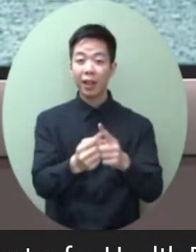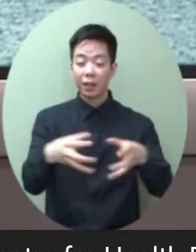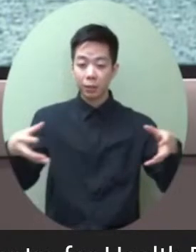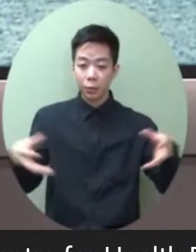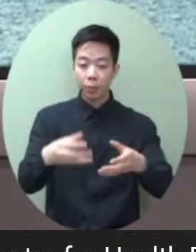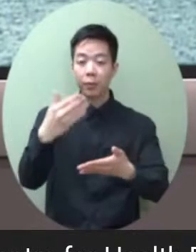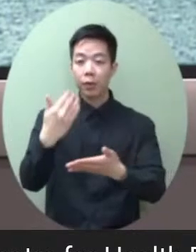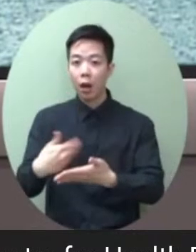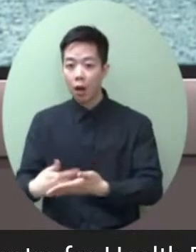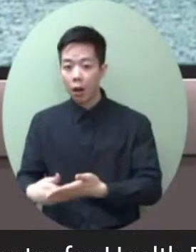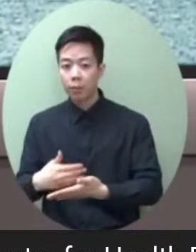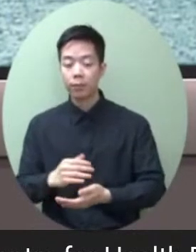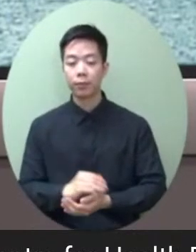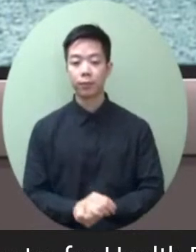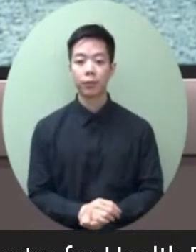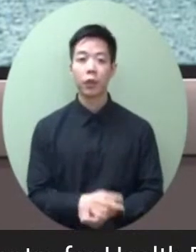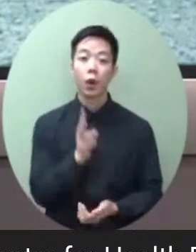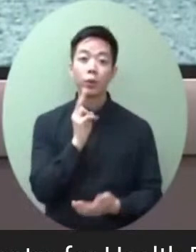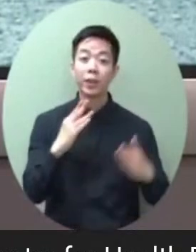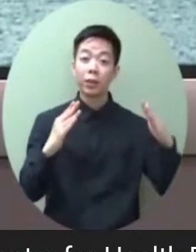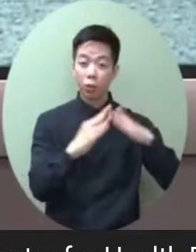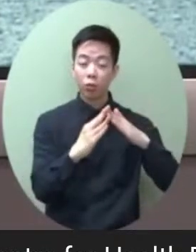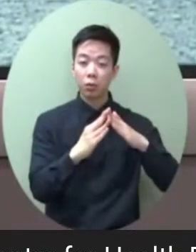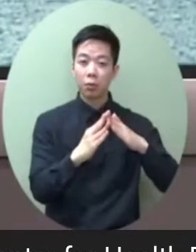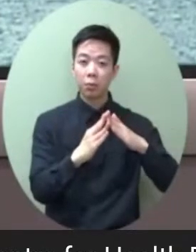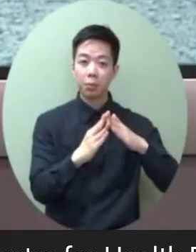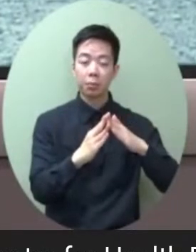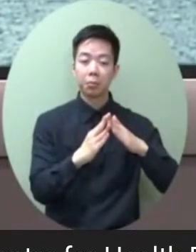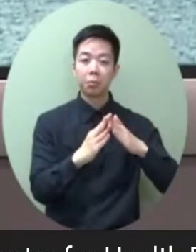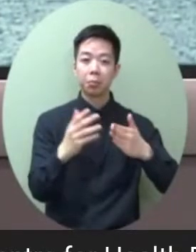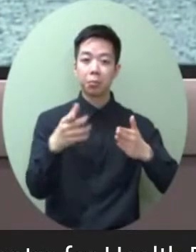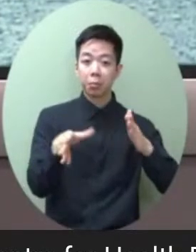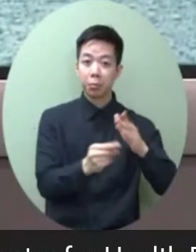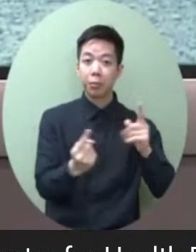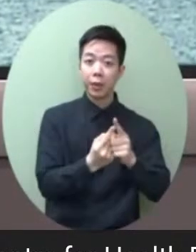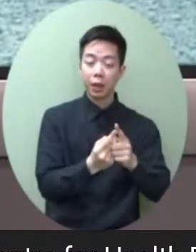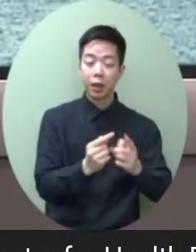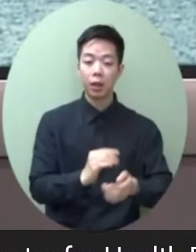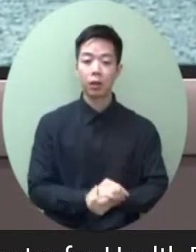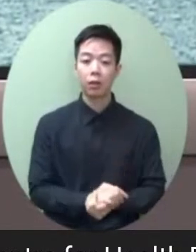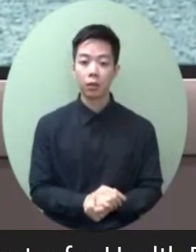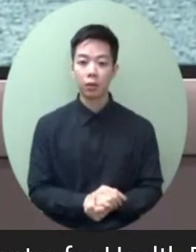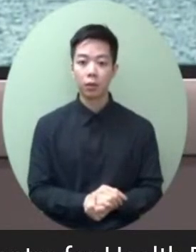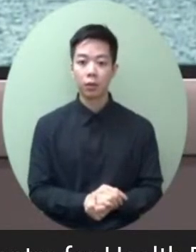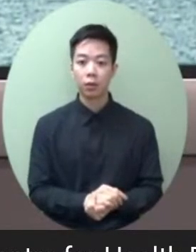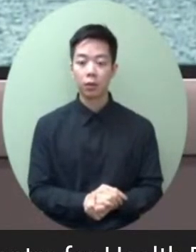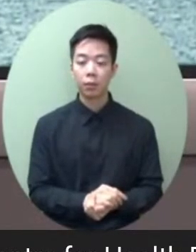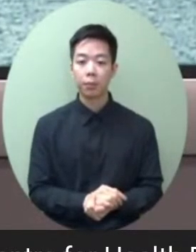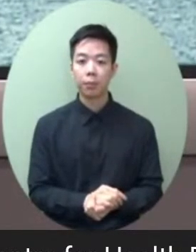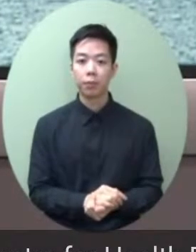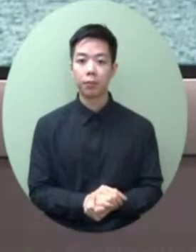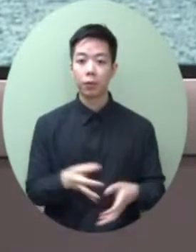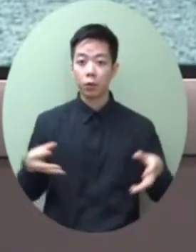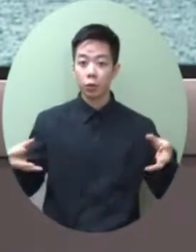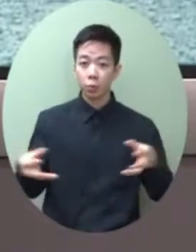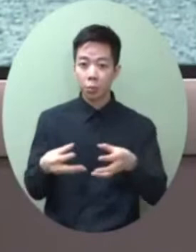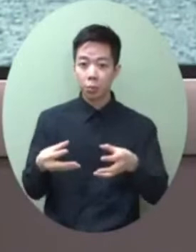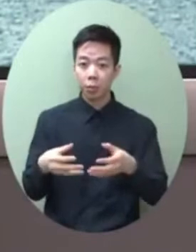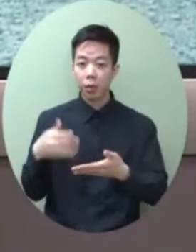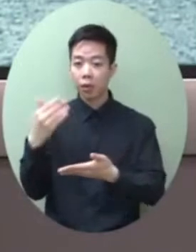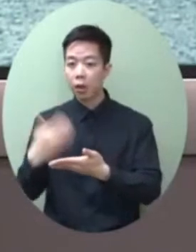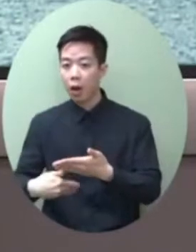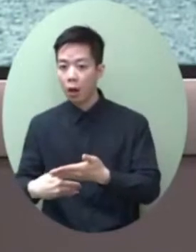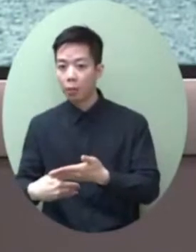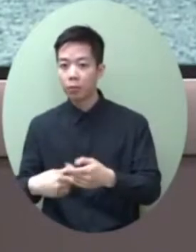will be reduced, and it is possible that the infection rate can be reduced.